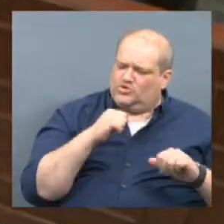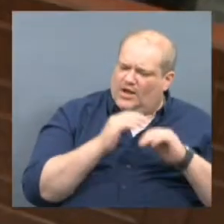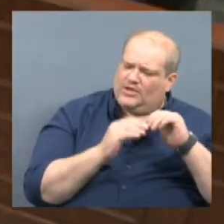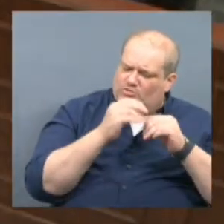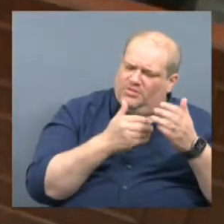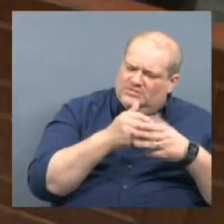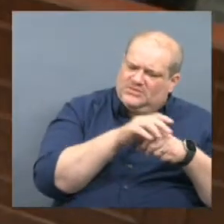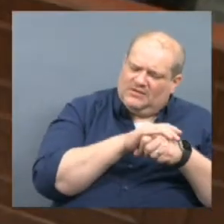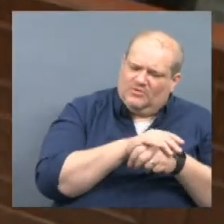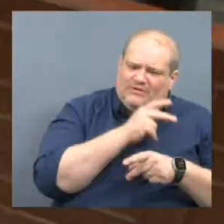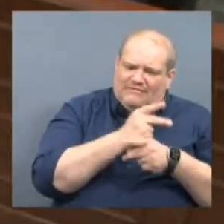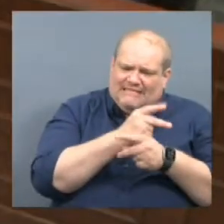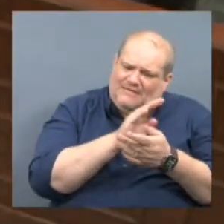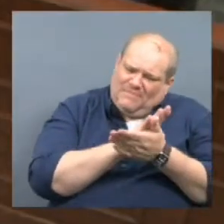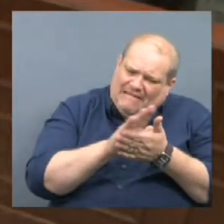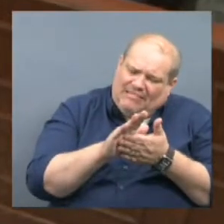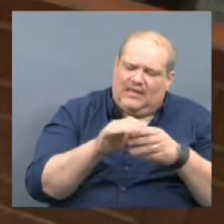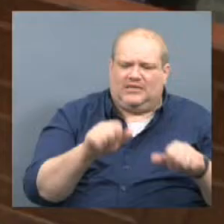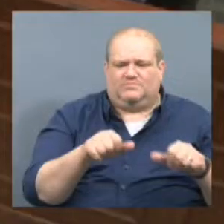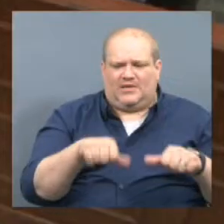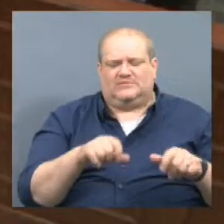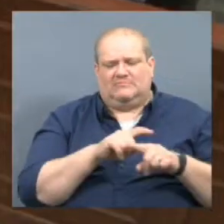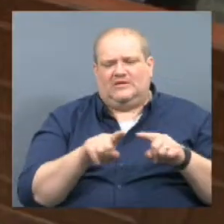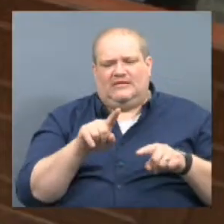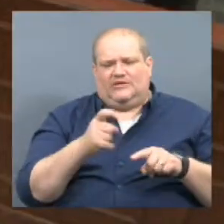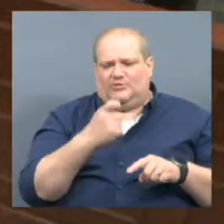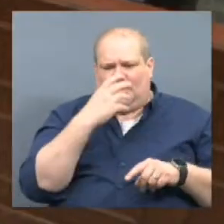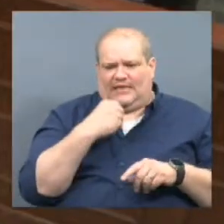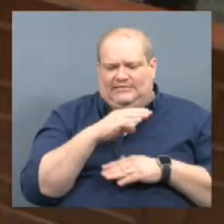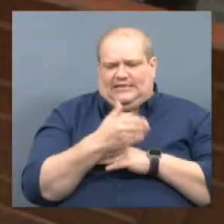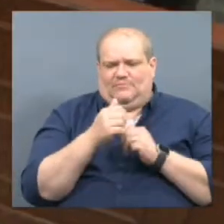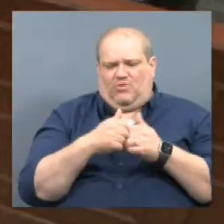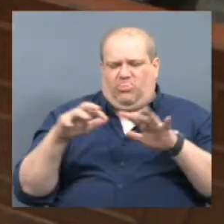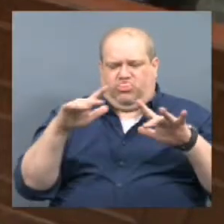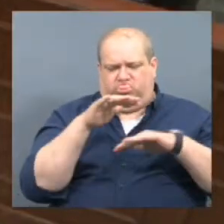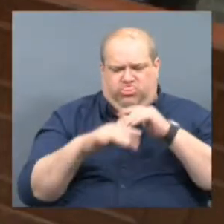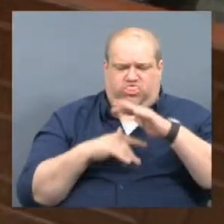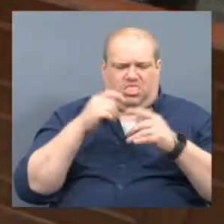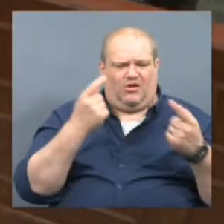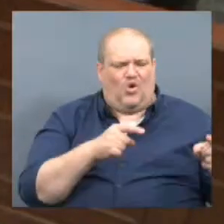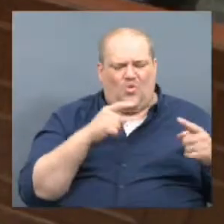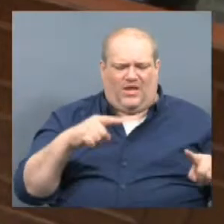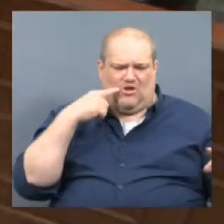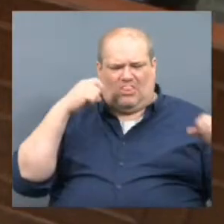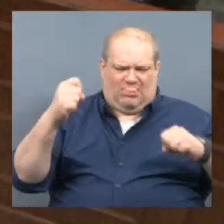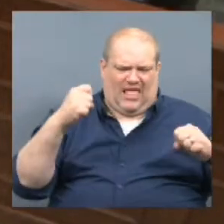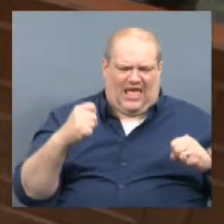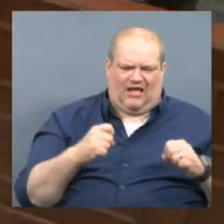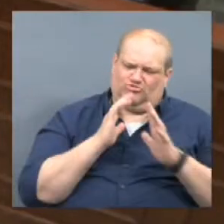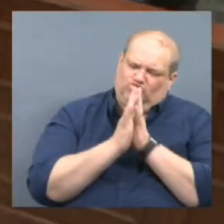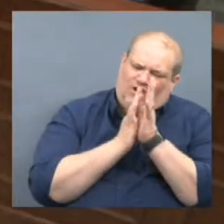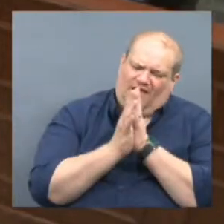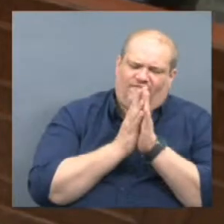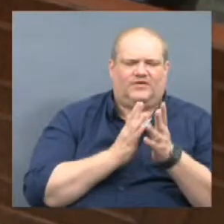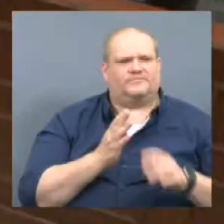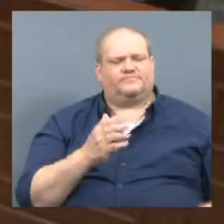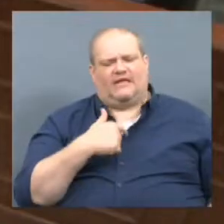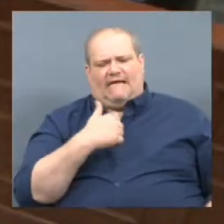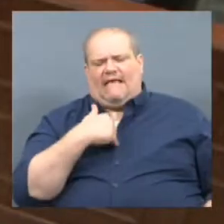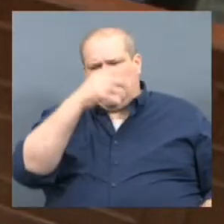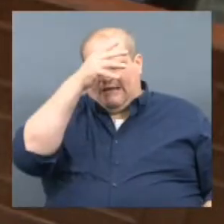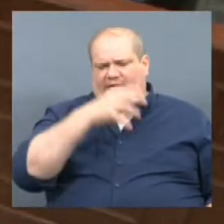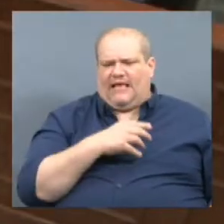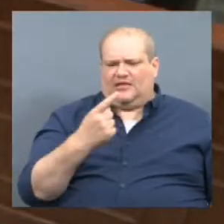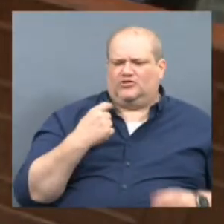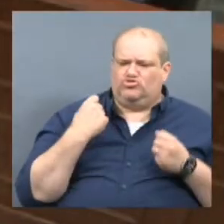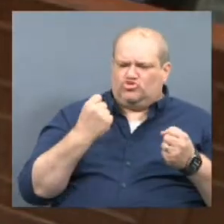a neighborhood. We keep it clean as we can. But you can't sleep with stuff like that going on and traffic. I had a guy come and